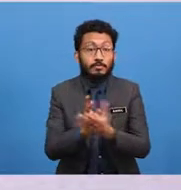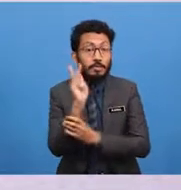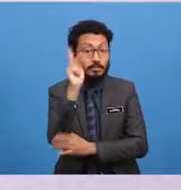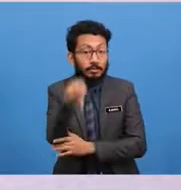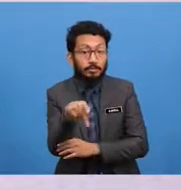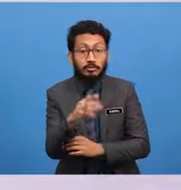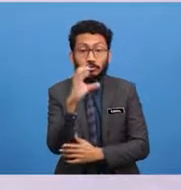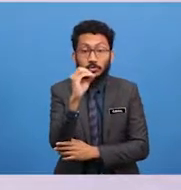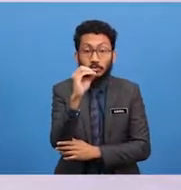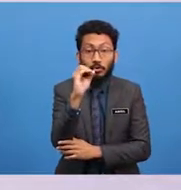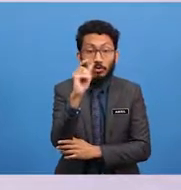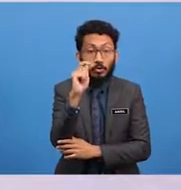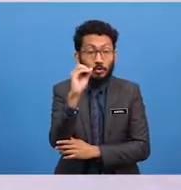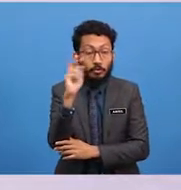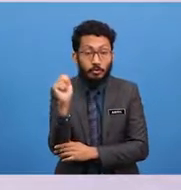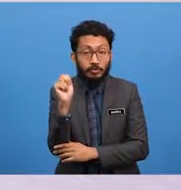Cotton is cool.